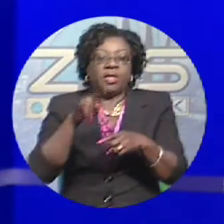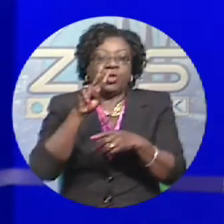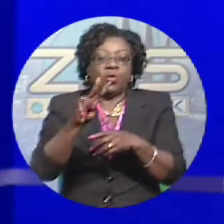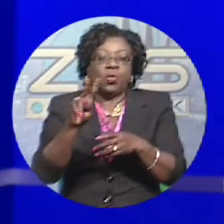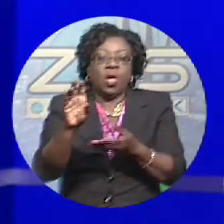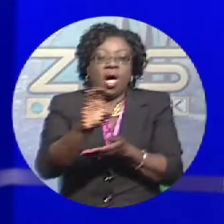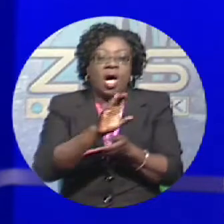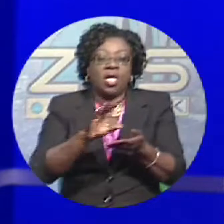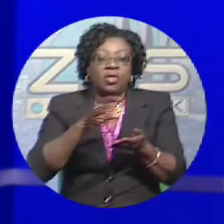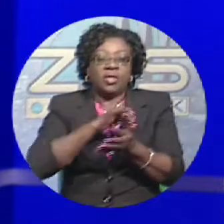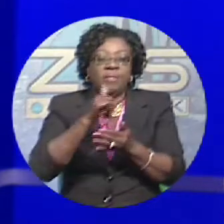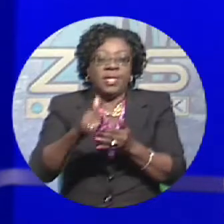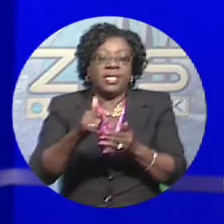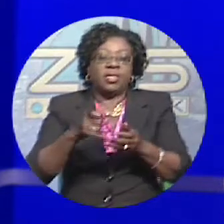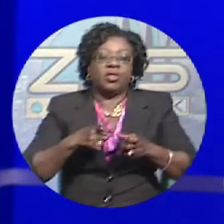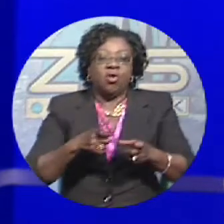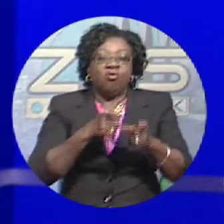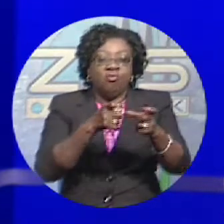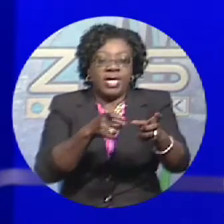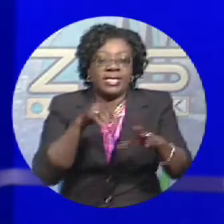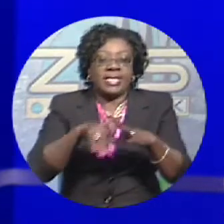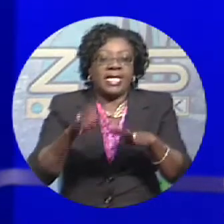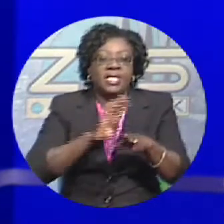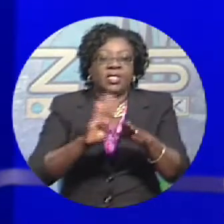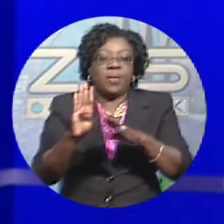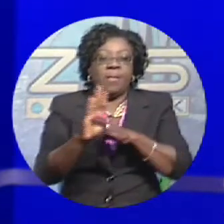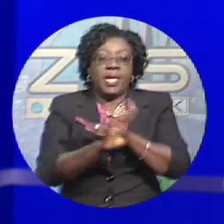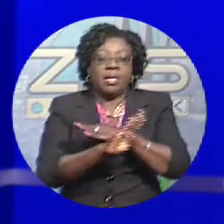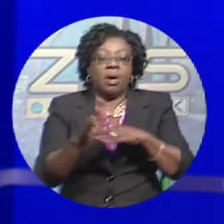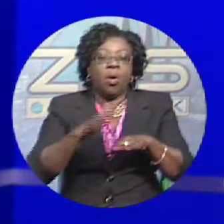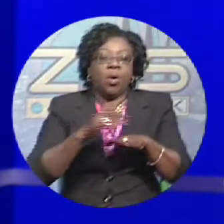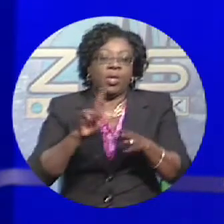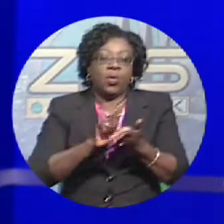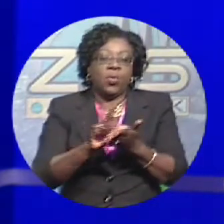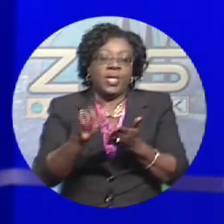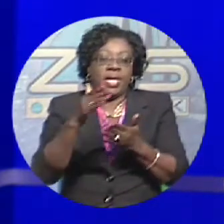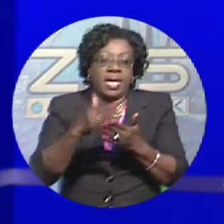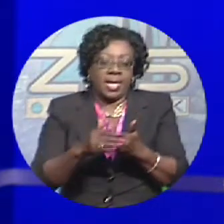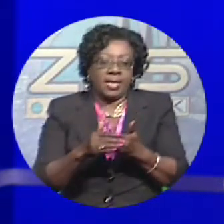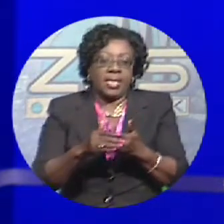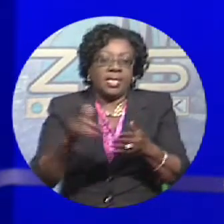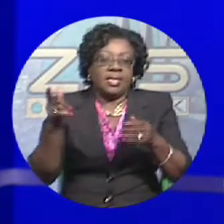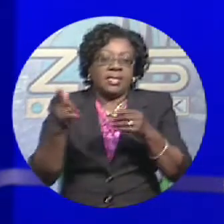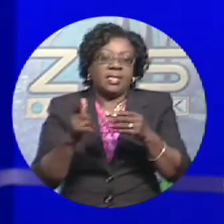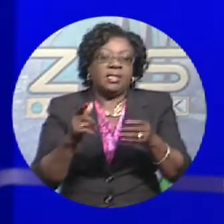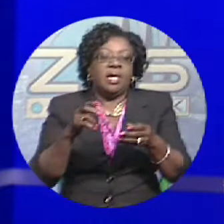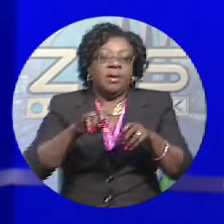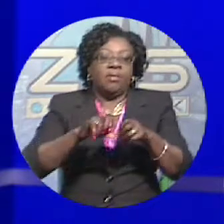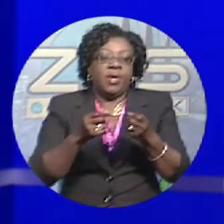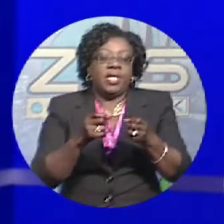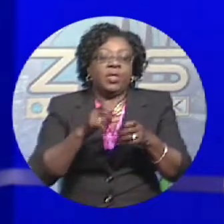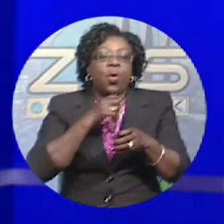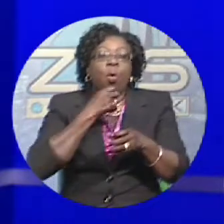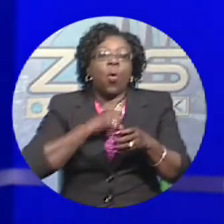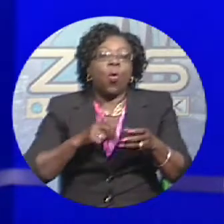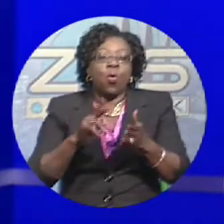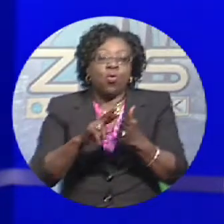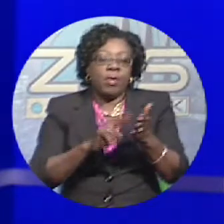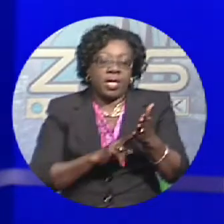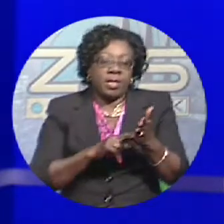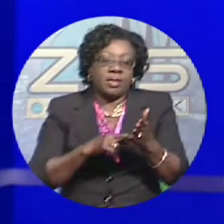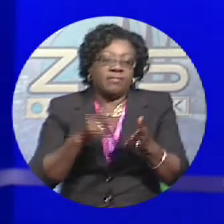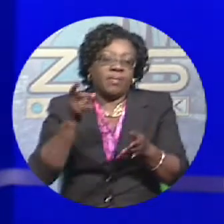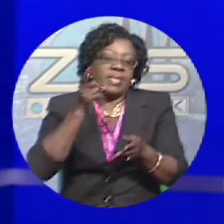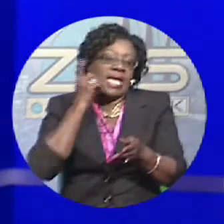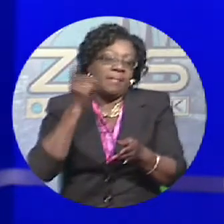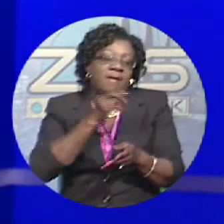the weekend. Miller posted a winning time of 22.14, eclipsing Debbie Ferguson McKenzie's old mark of